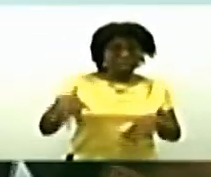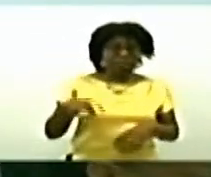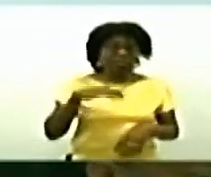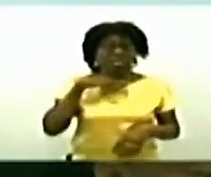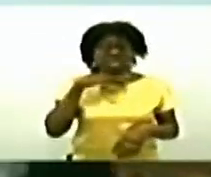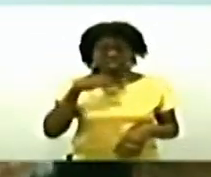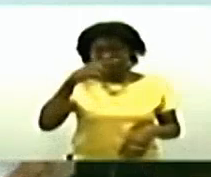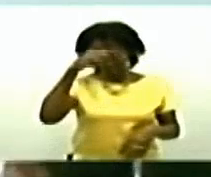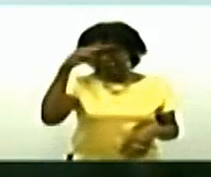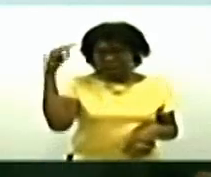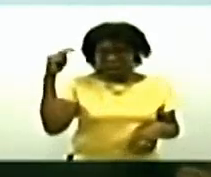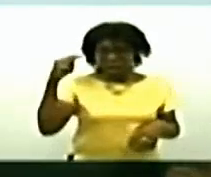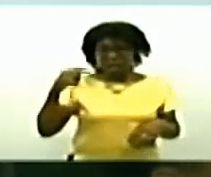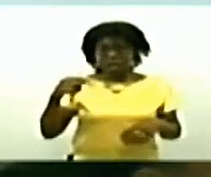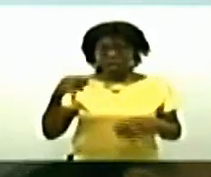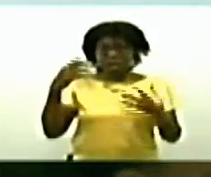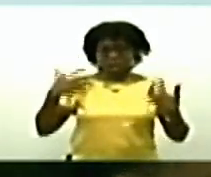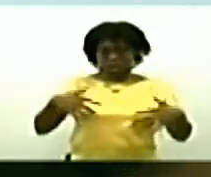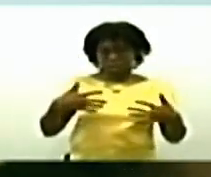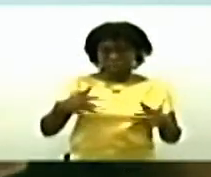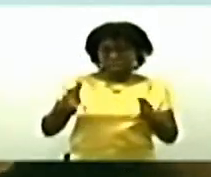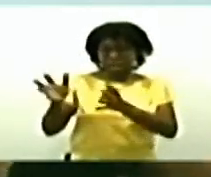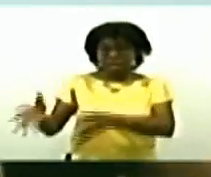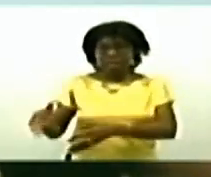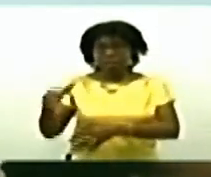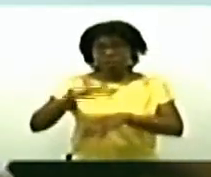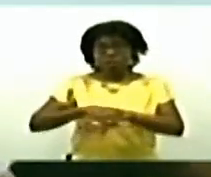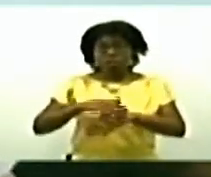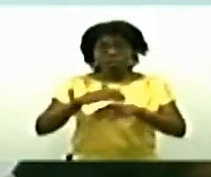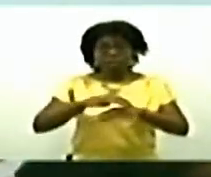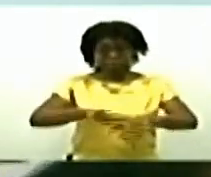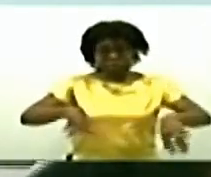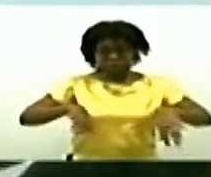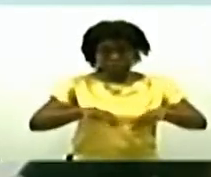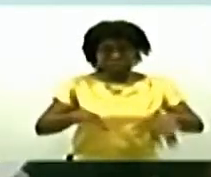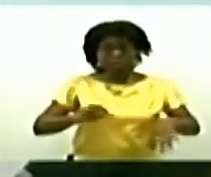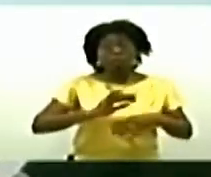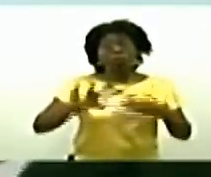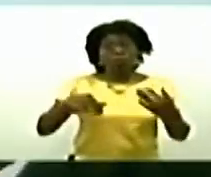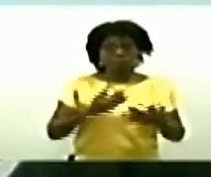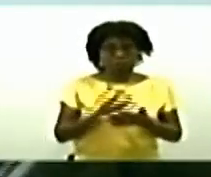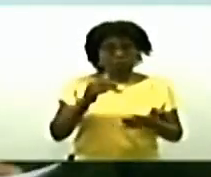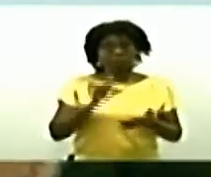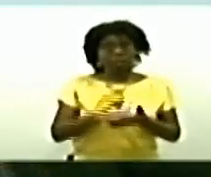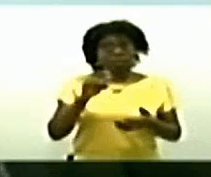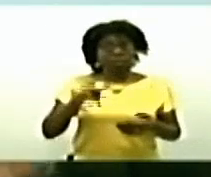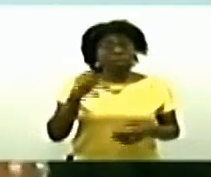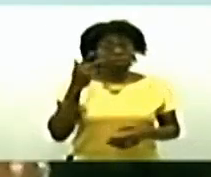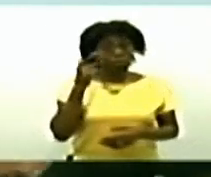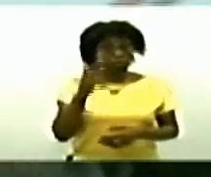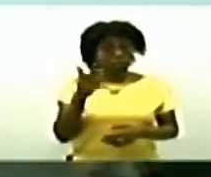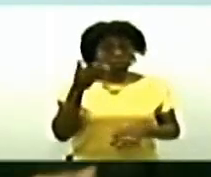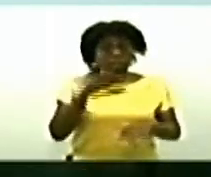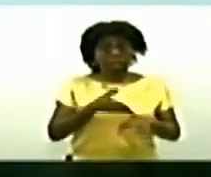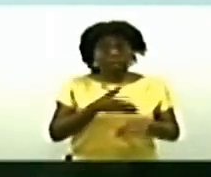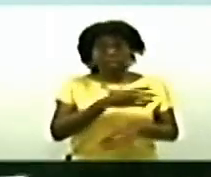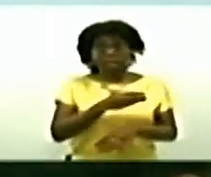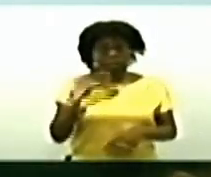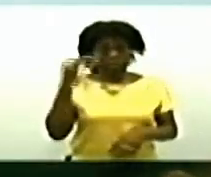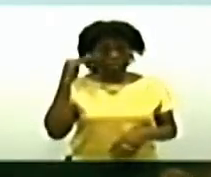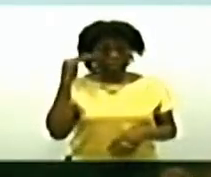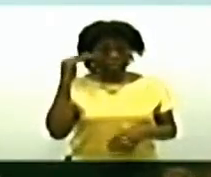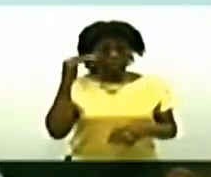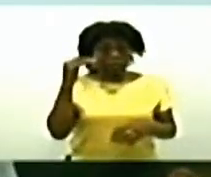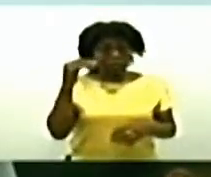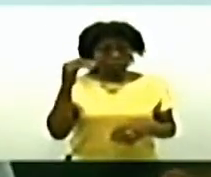reef. All of those things we have to look at as we're moving forward. And actually, we need wardens at the shows too,